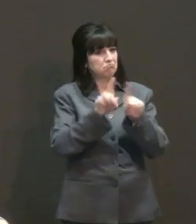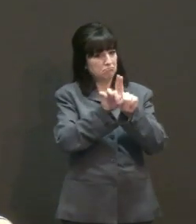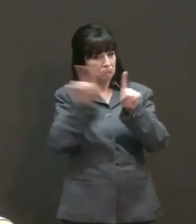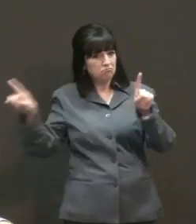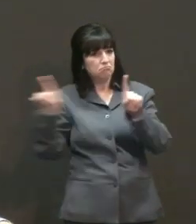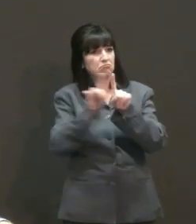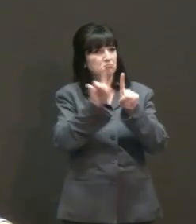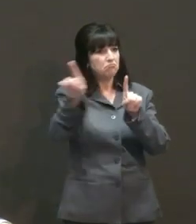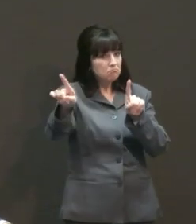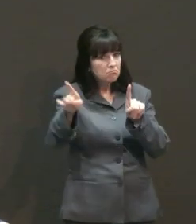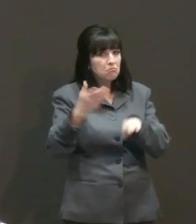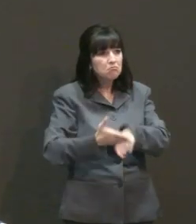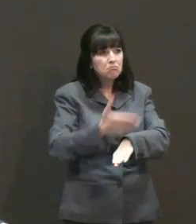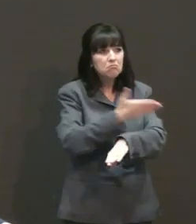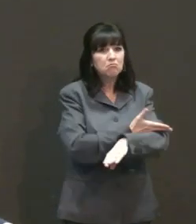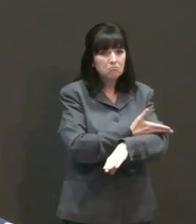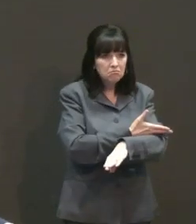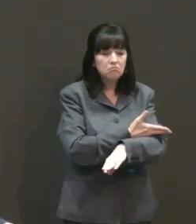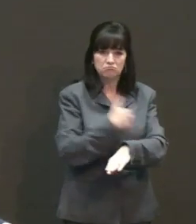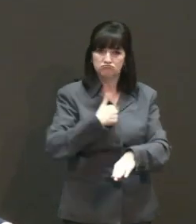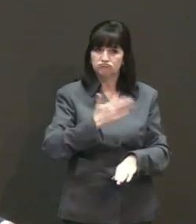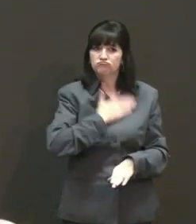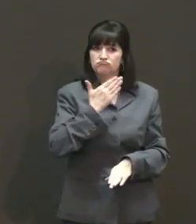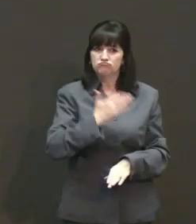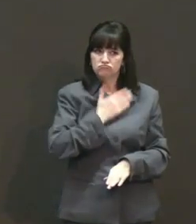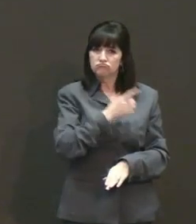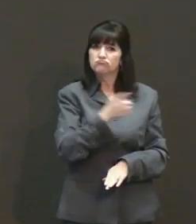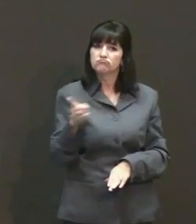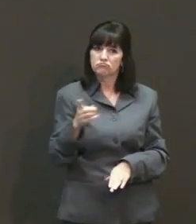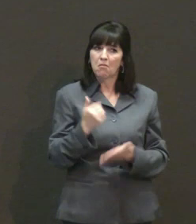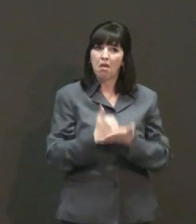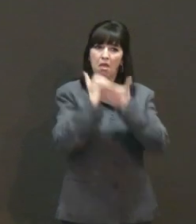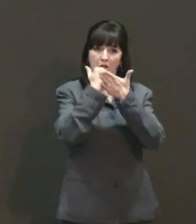difference. But clearly, there's unknowns.